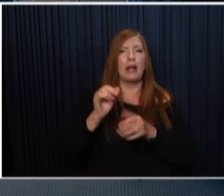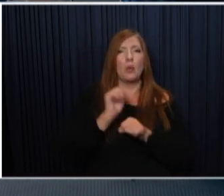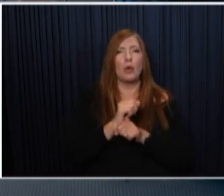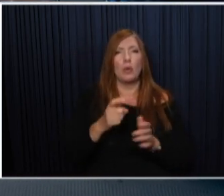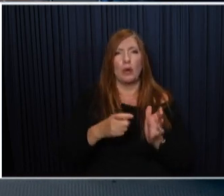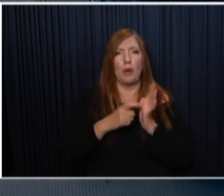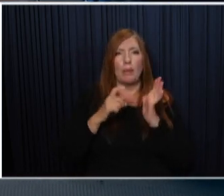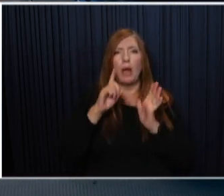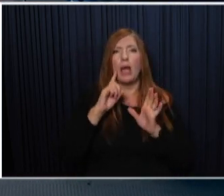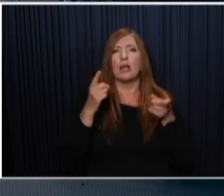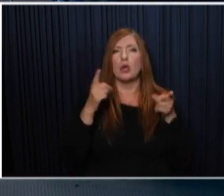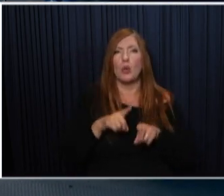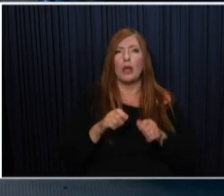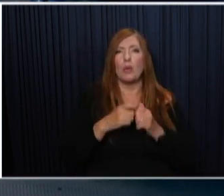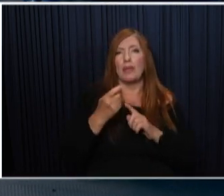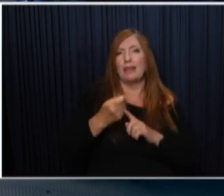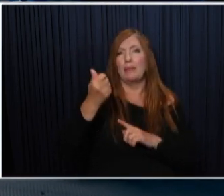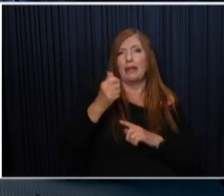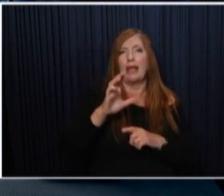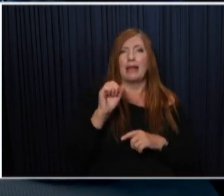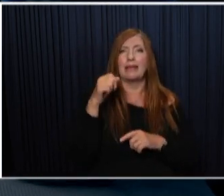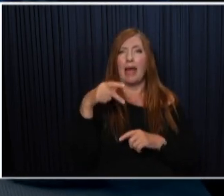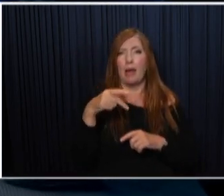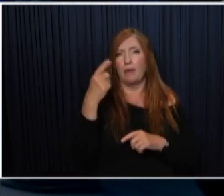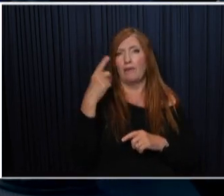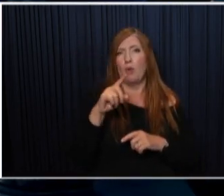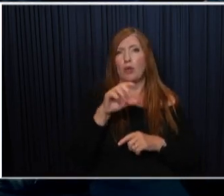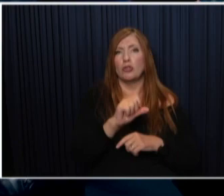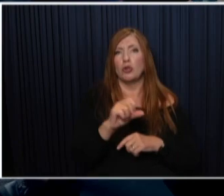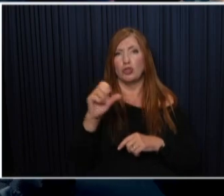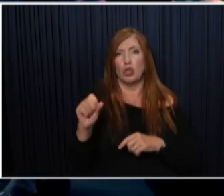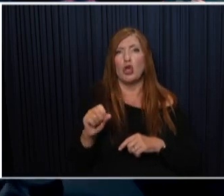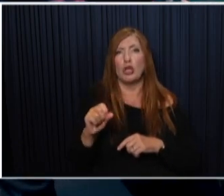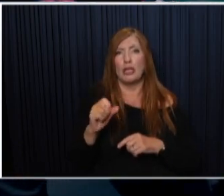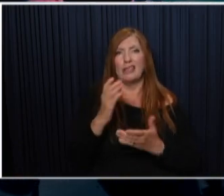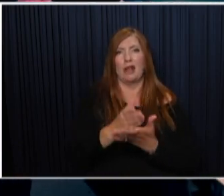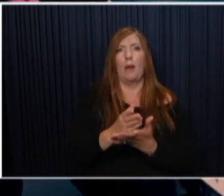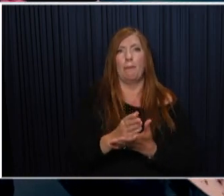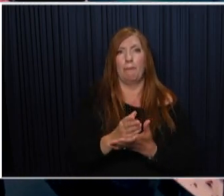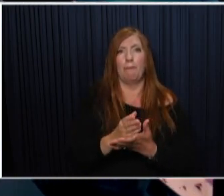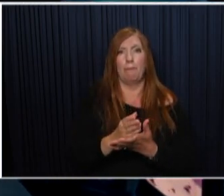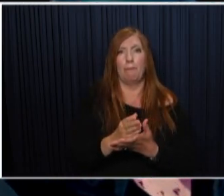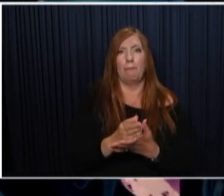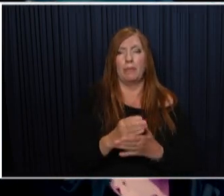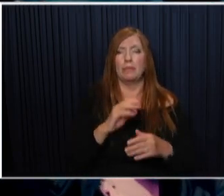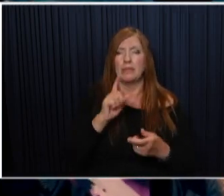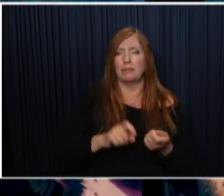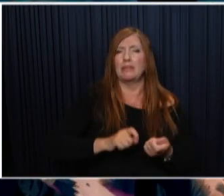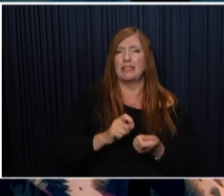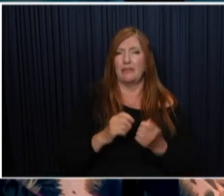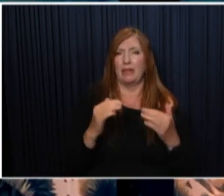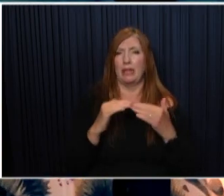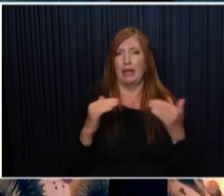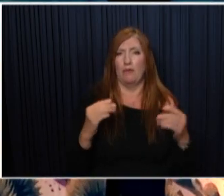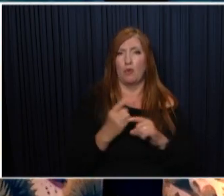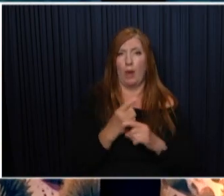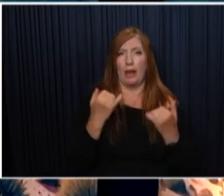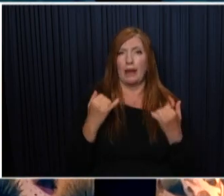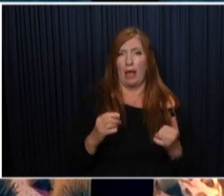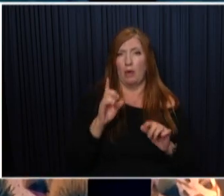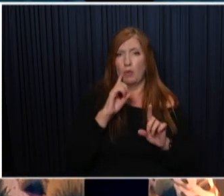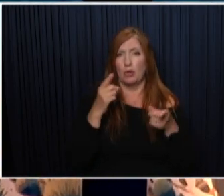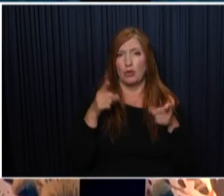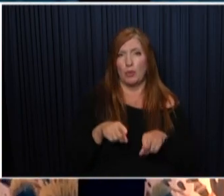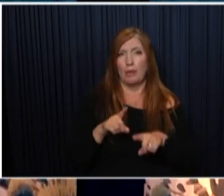agree with the eliminating the cap for Social Security being stopped at a certain level right now. The